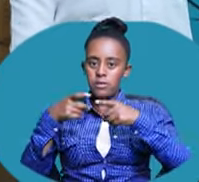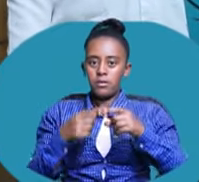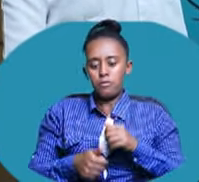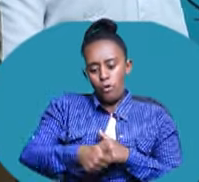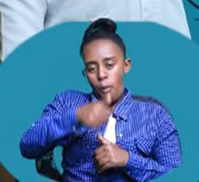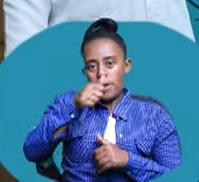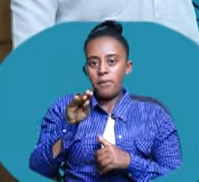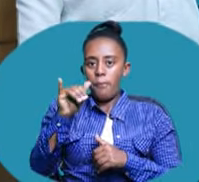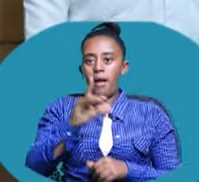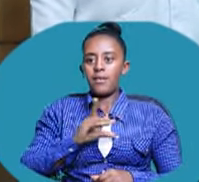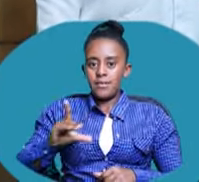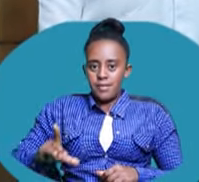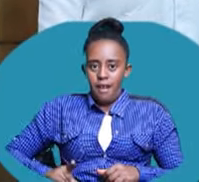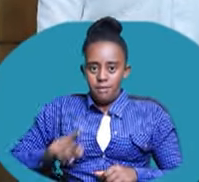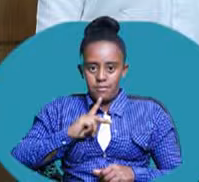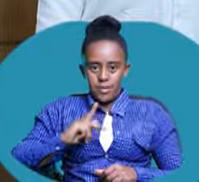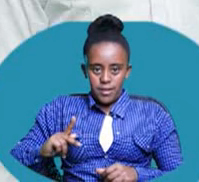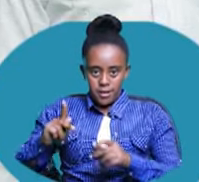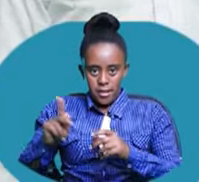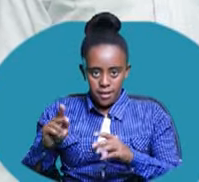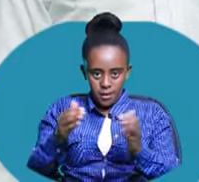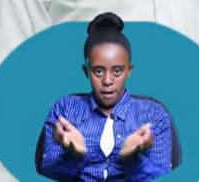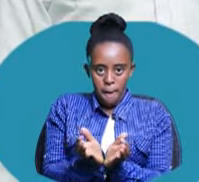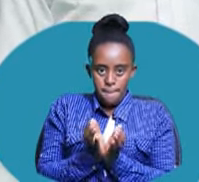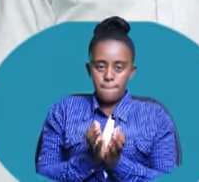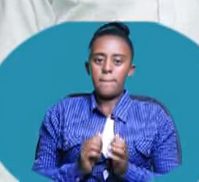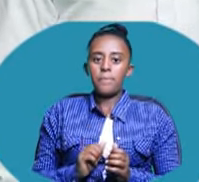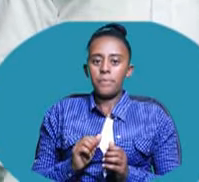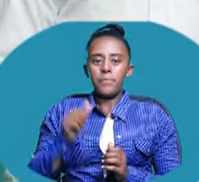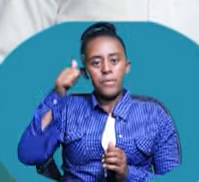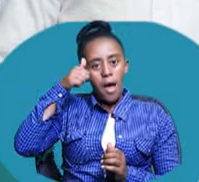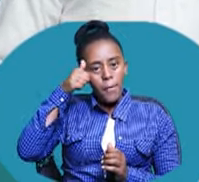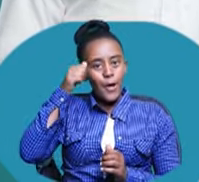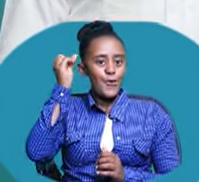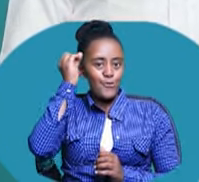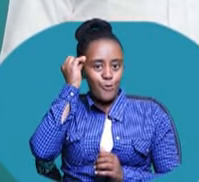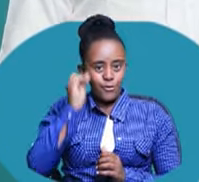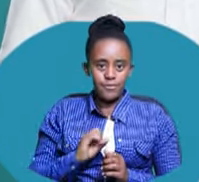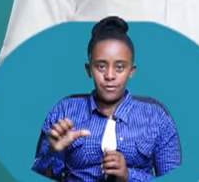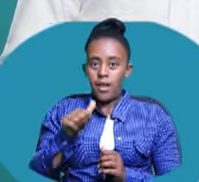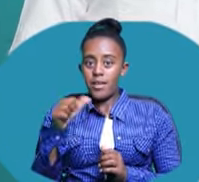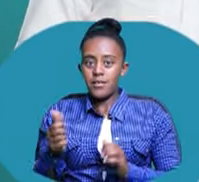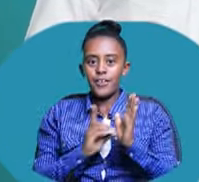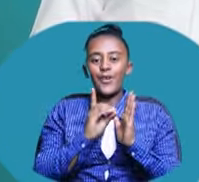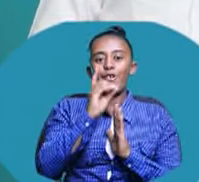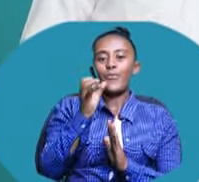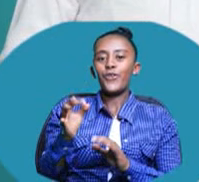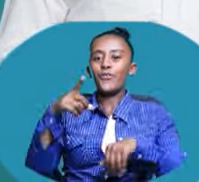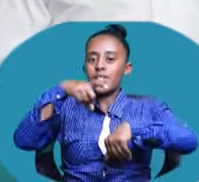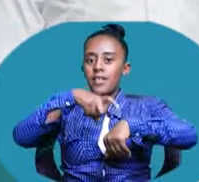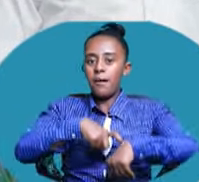dominated by the Christian kingdom during the reign of Amdazion. The other development of the